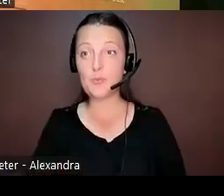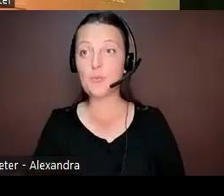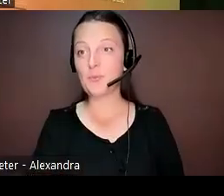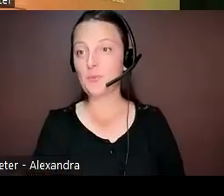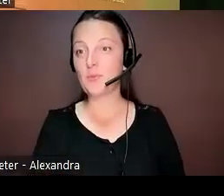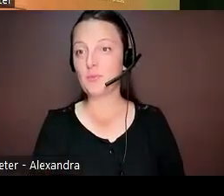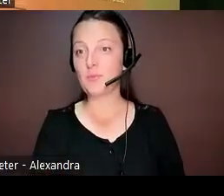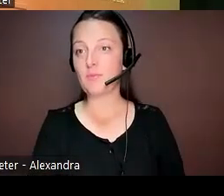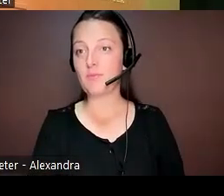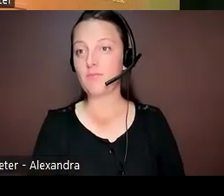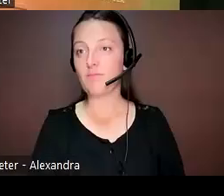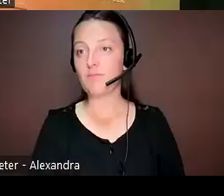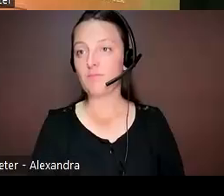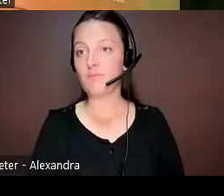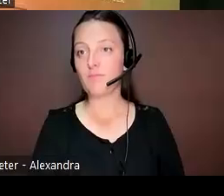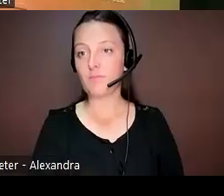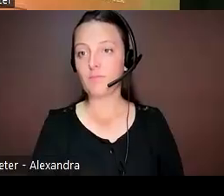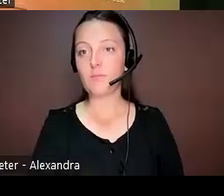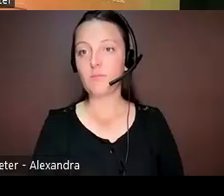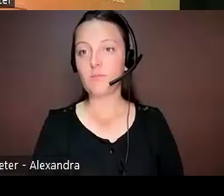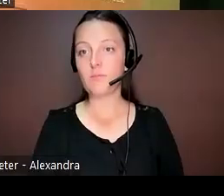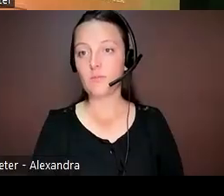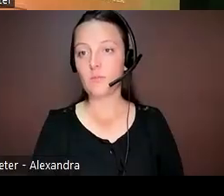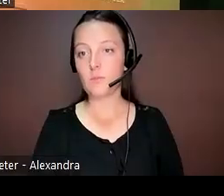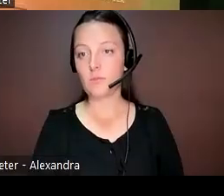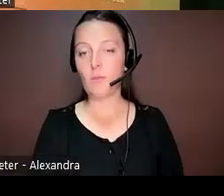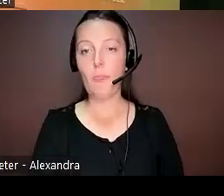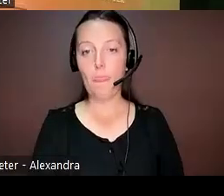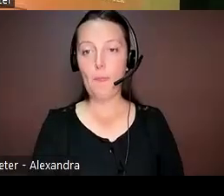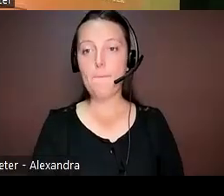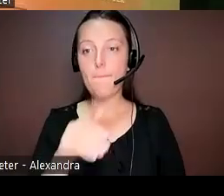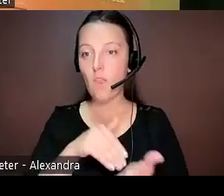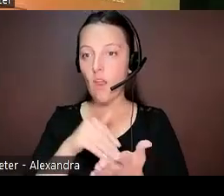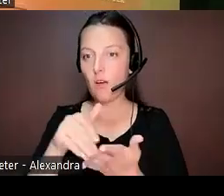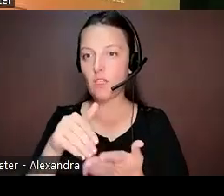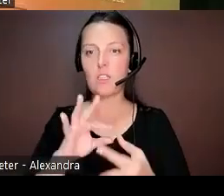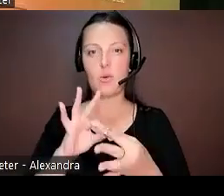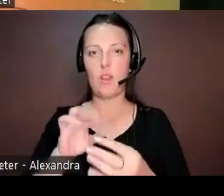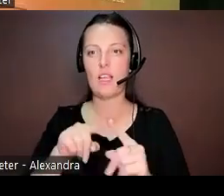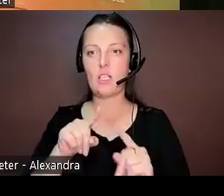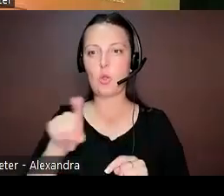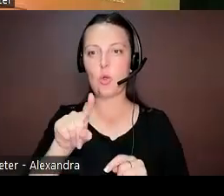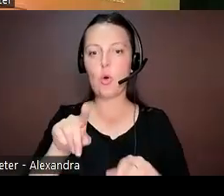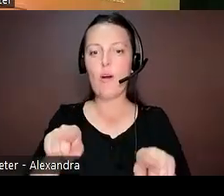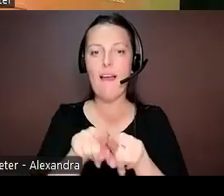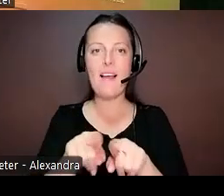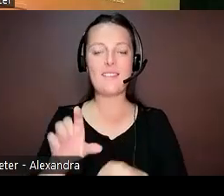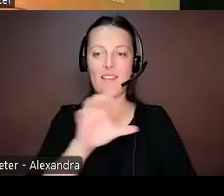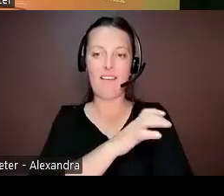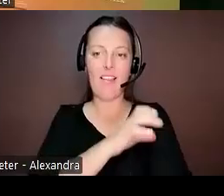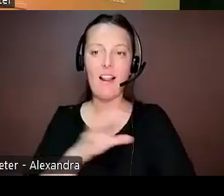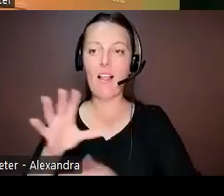often I relate to you as a clinical leader. And I also relate to you time to time as